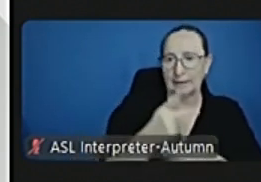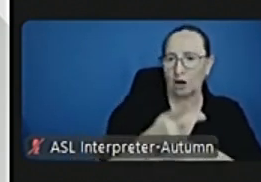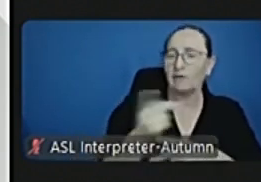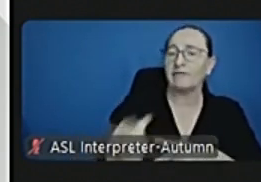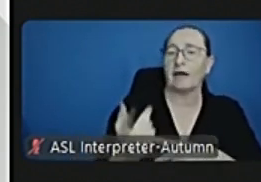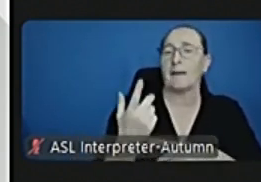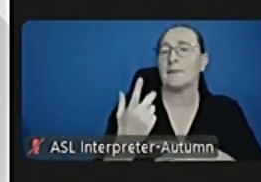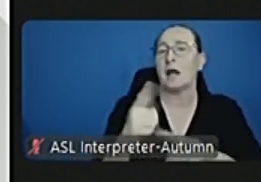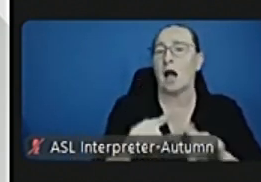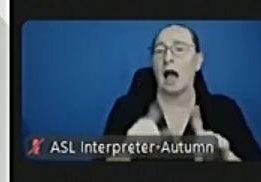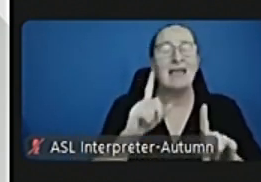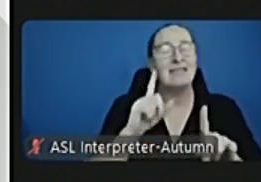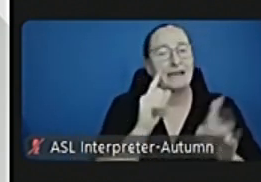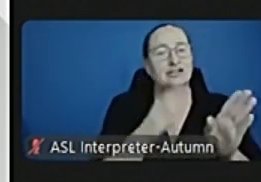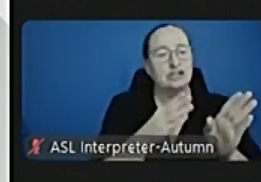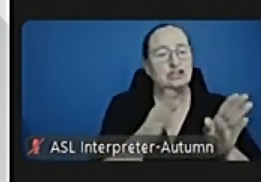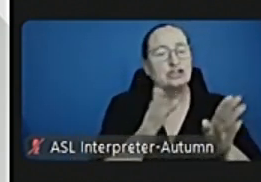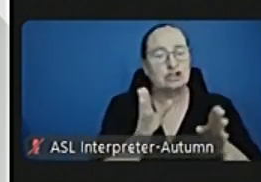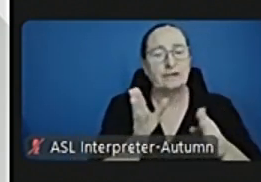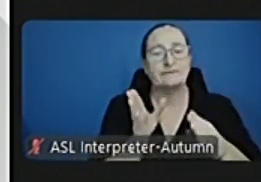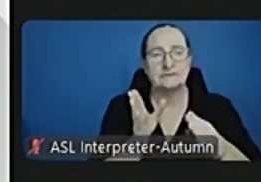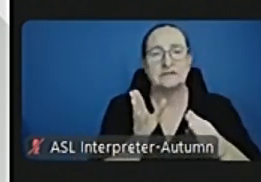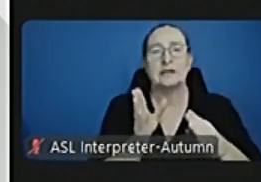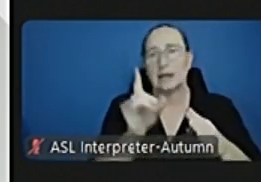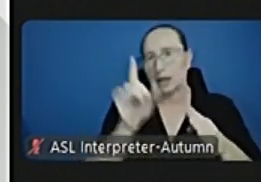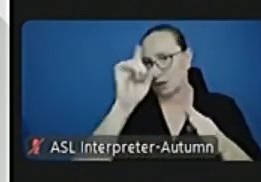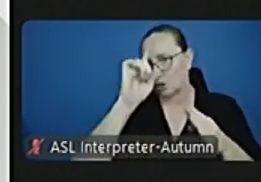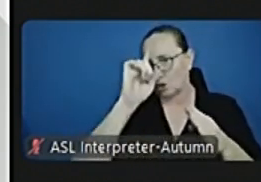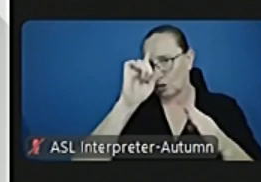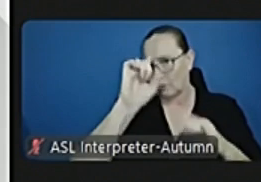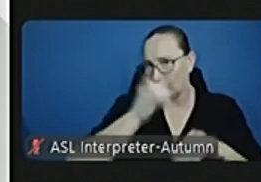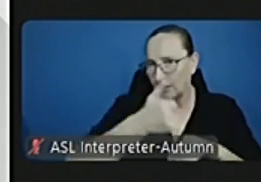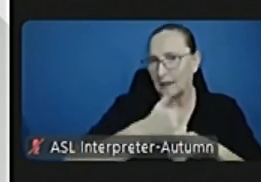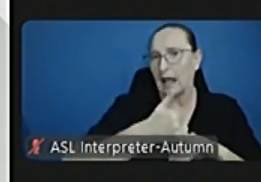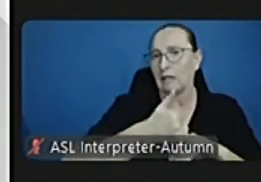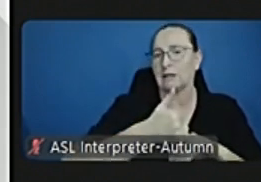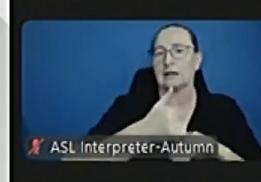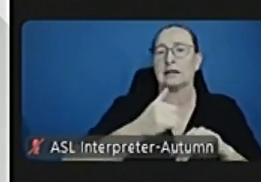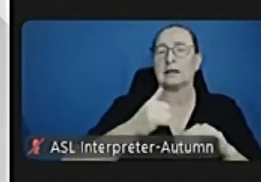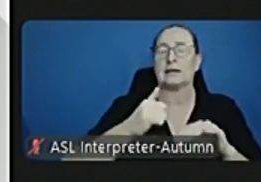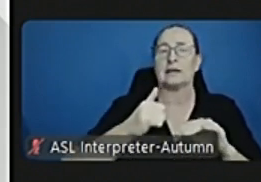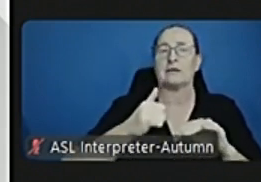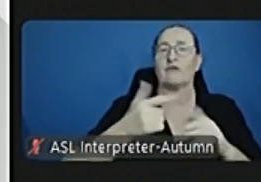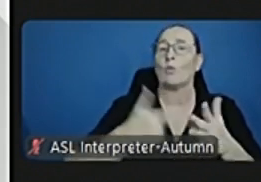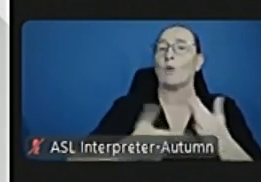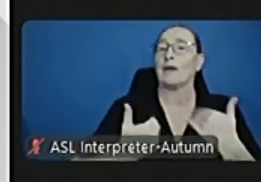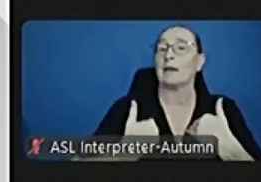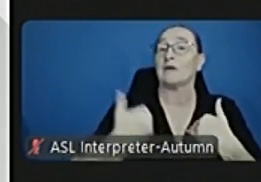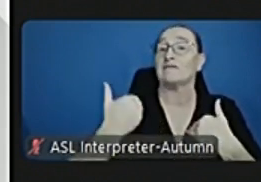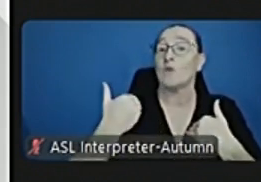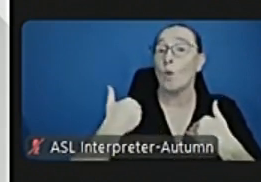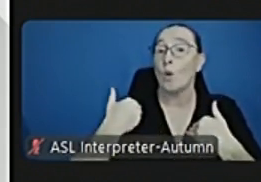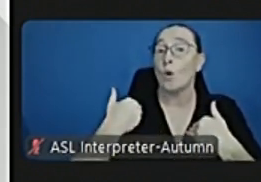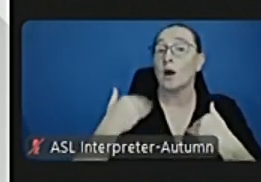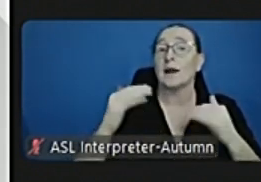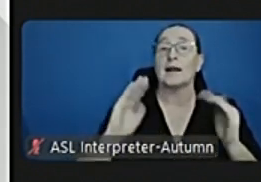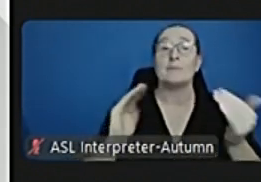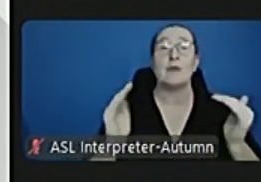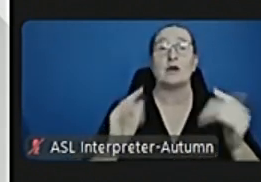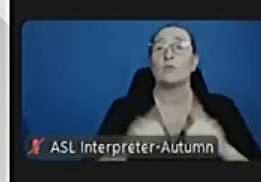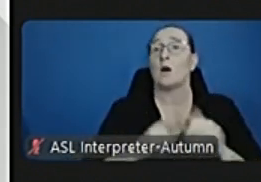I think it's a shift in the mentality of what we had before versus where we're going. Again, as we said,